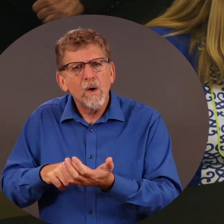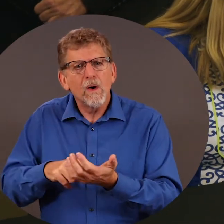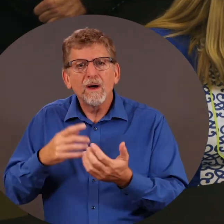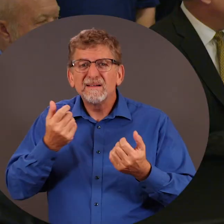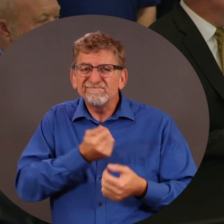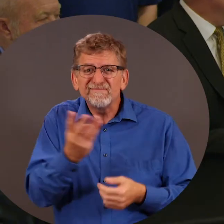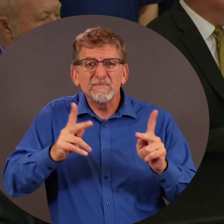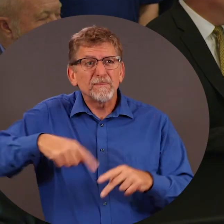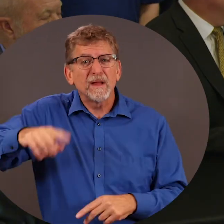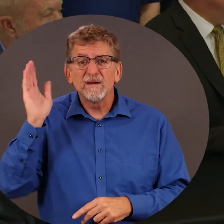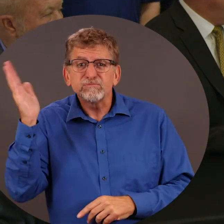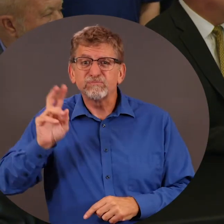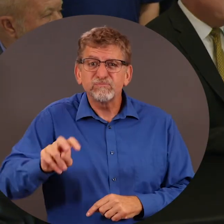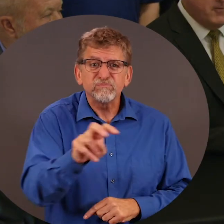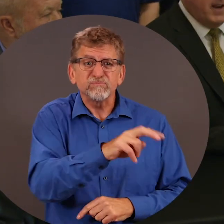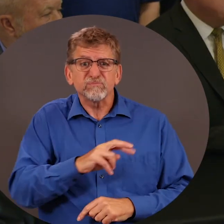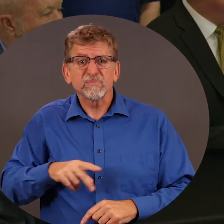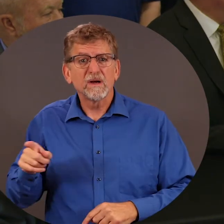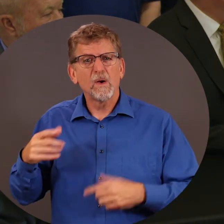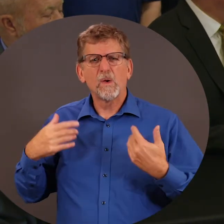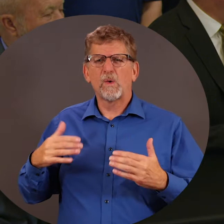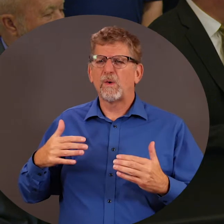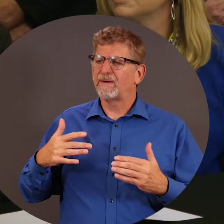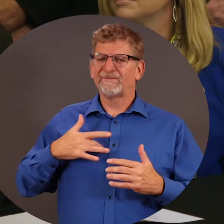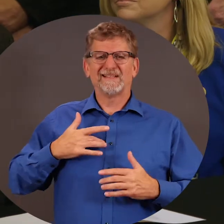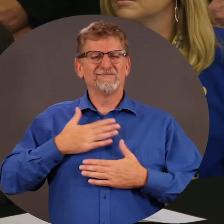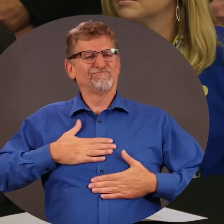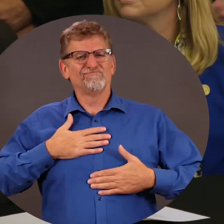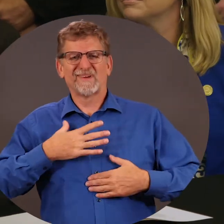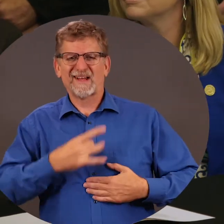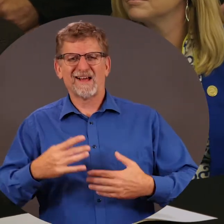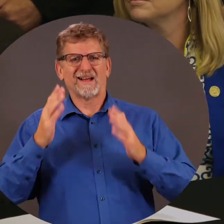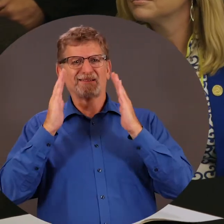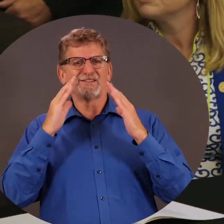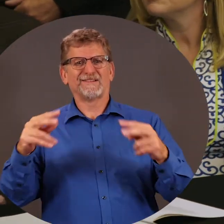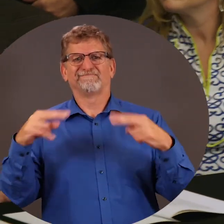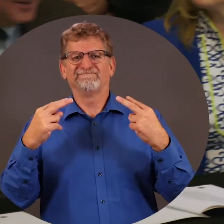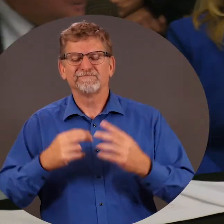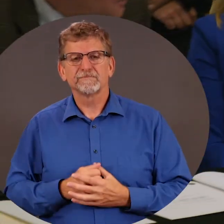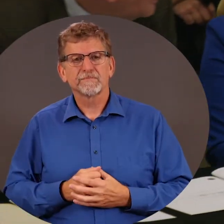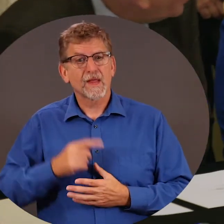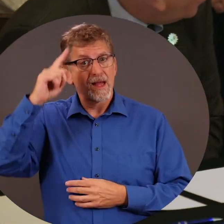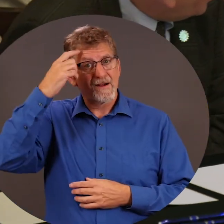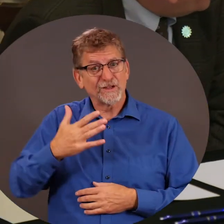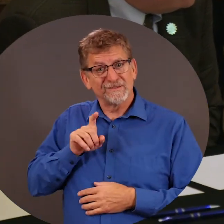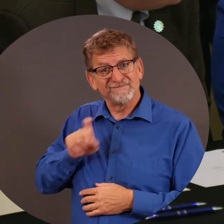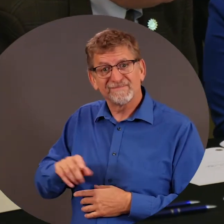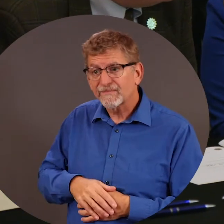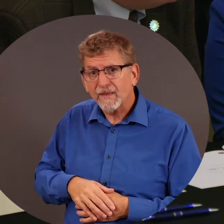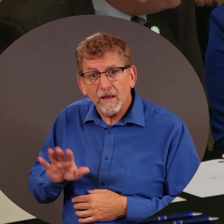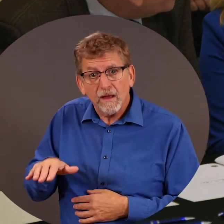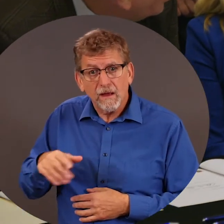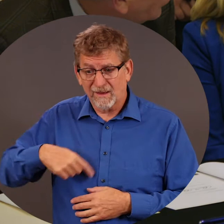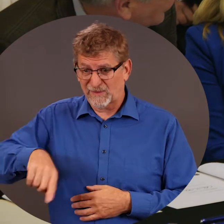have noticed. With dozens of speaking engagements now under her belt, Jamie hardly seems fazed by the spotlight. Jamie, we wouldn't be here